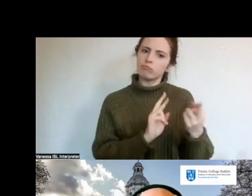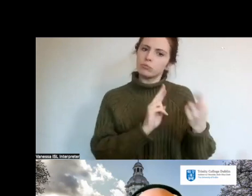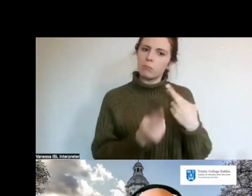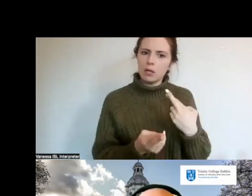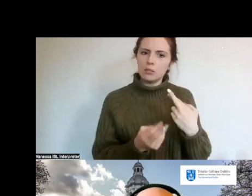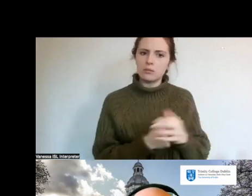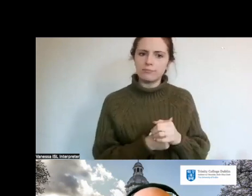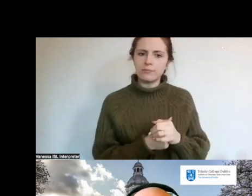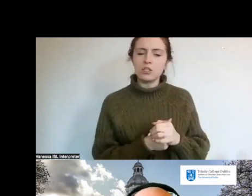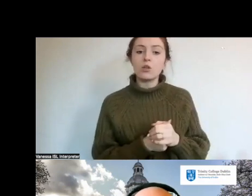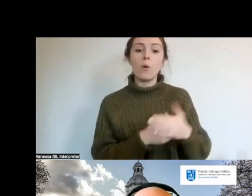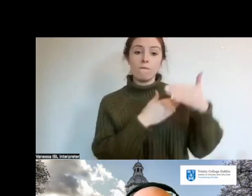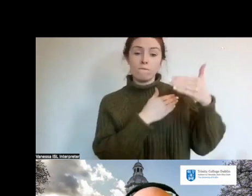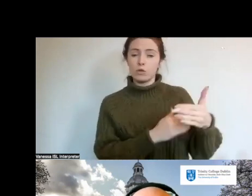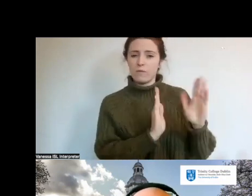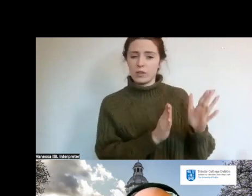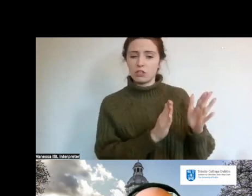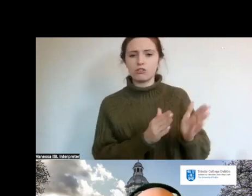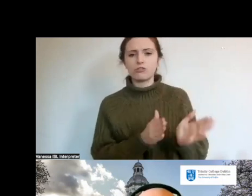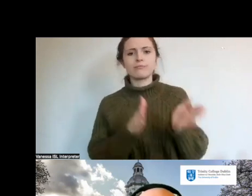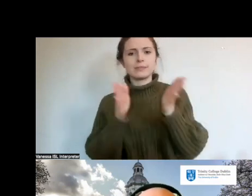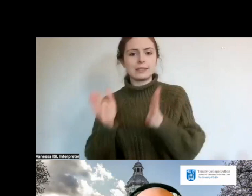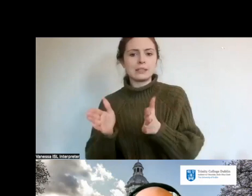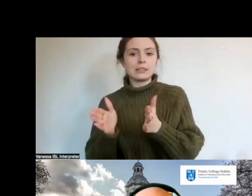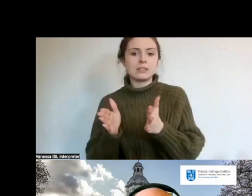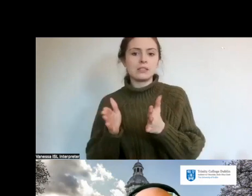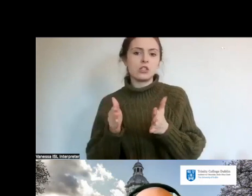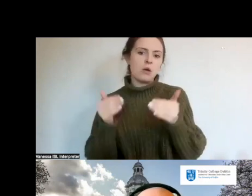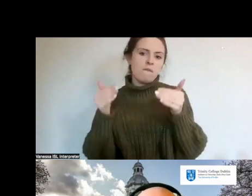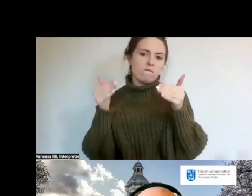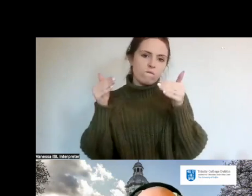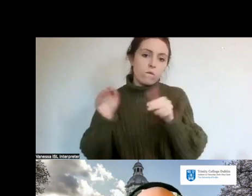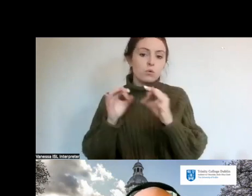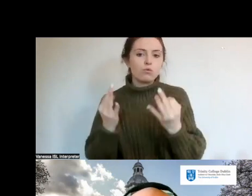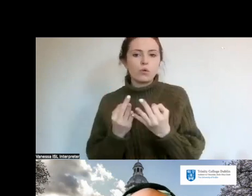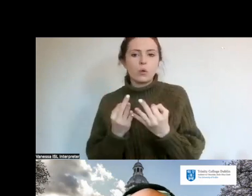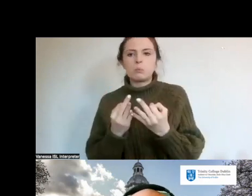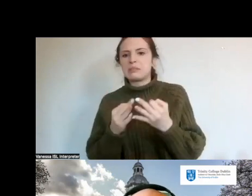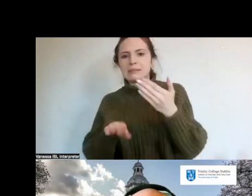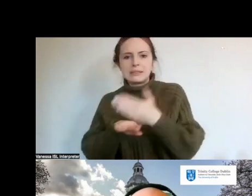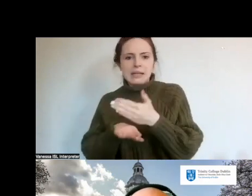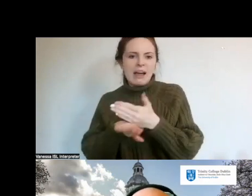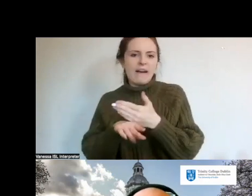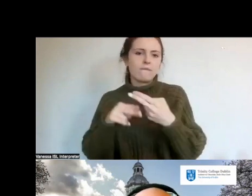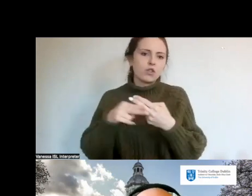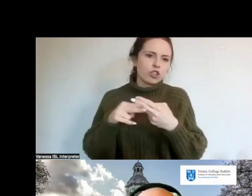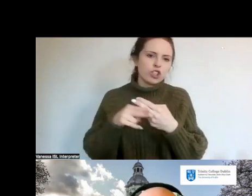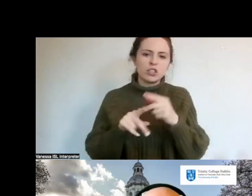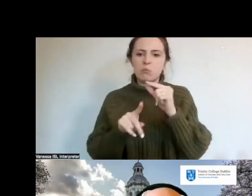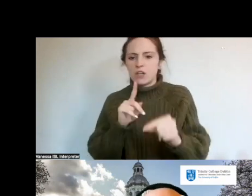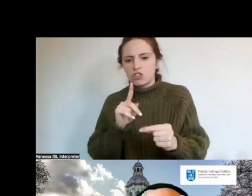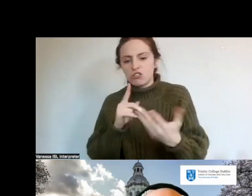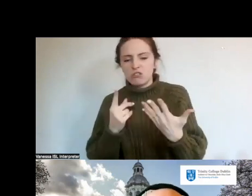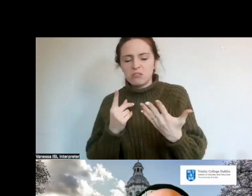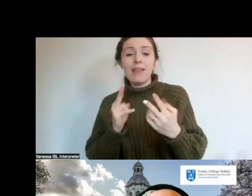focus groups with direct service providing staff, nurses, social care professionals, for example, and also interviews with